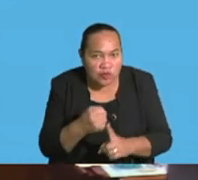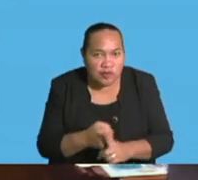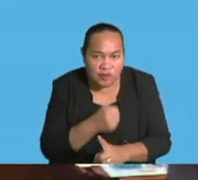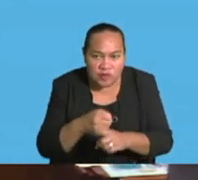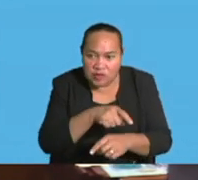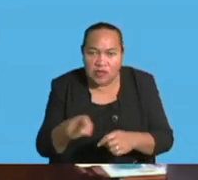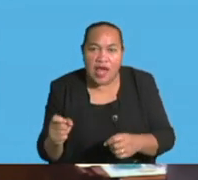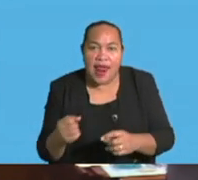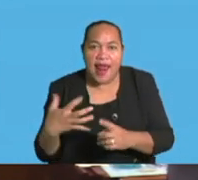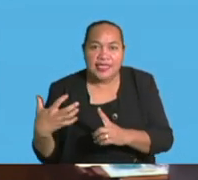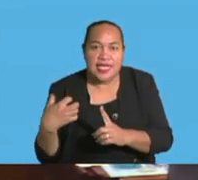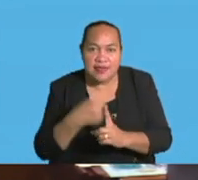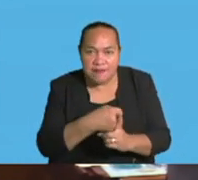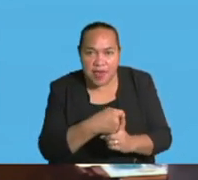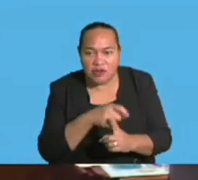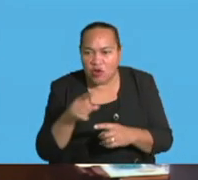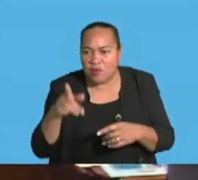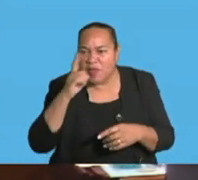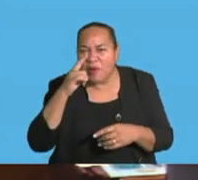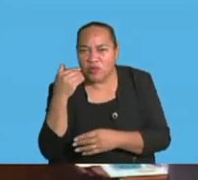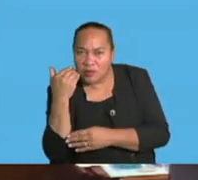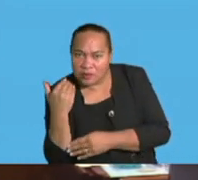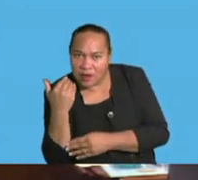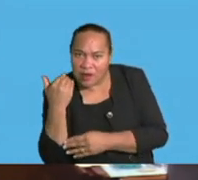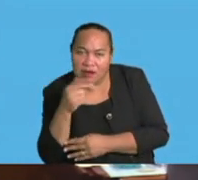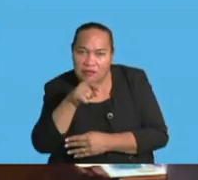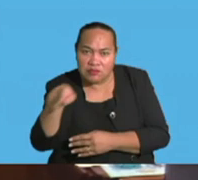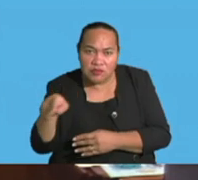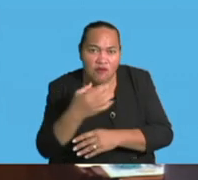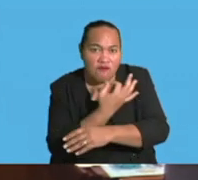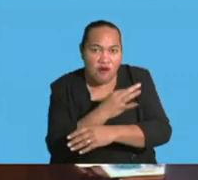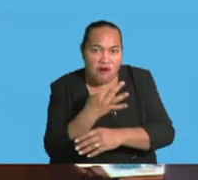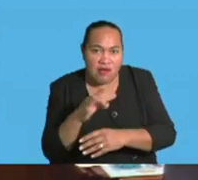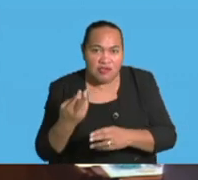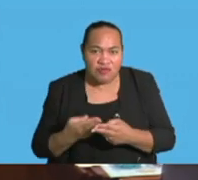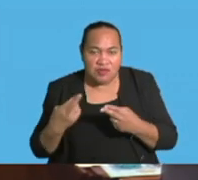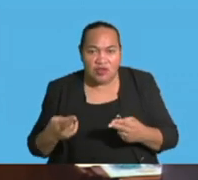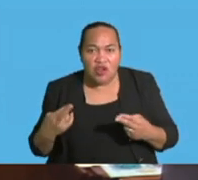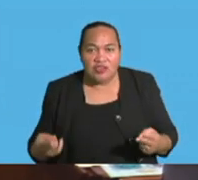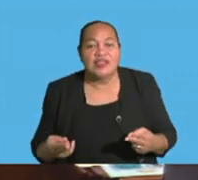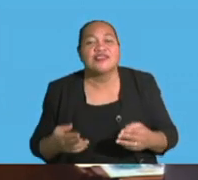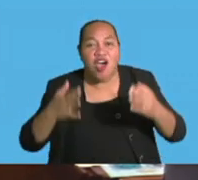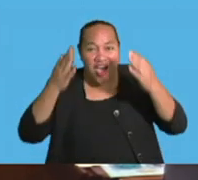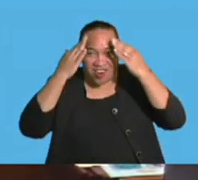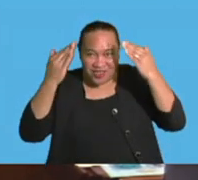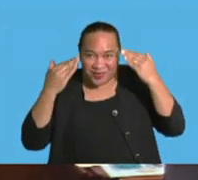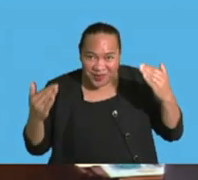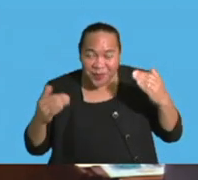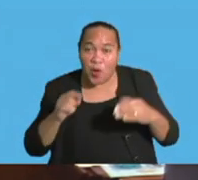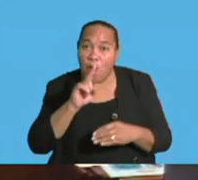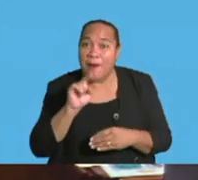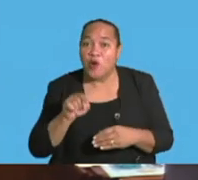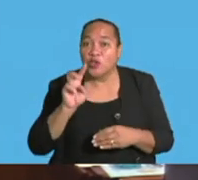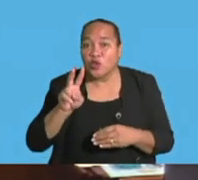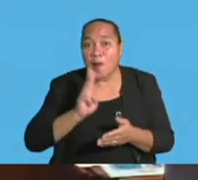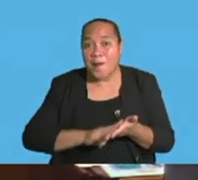impact on the people whose livelihoods are sourced from forest resources. Honourable Speaker say $1.2 million